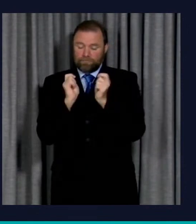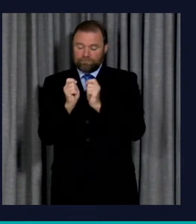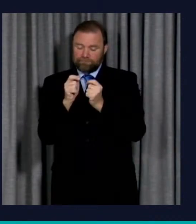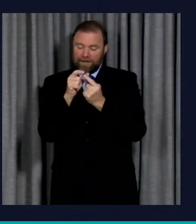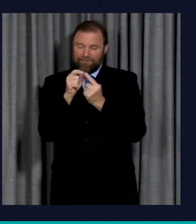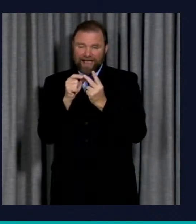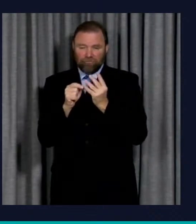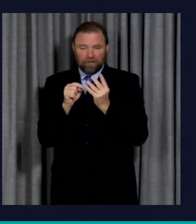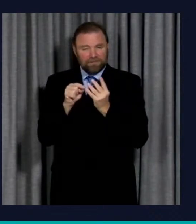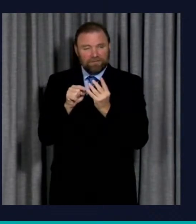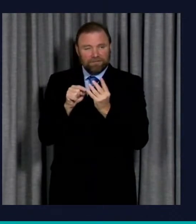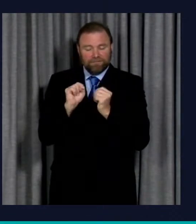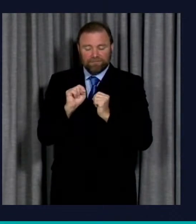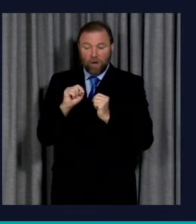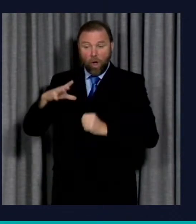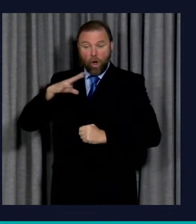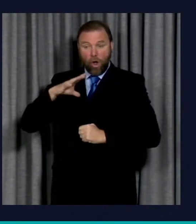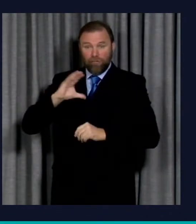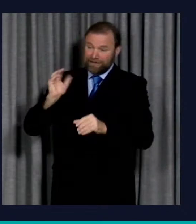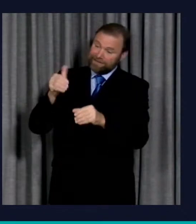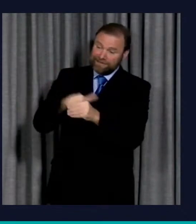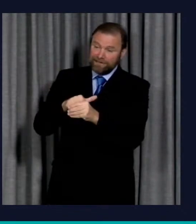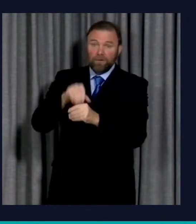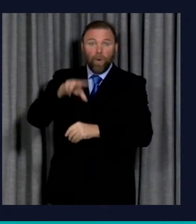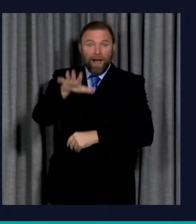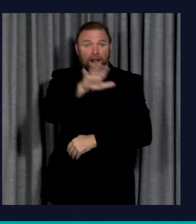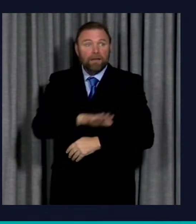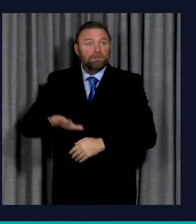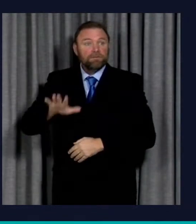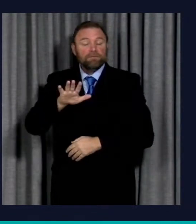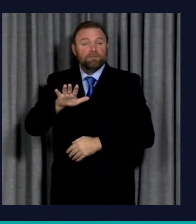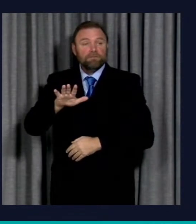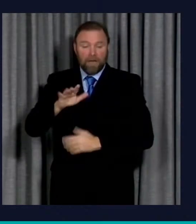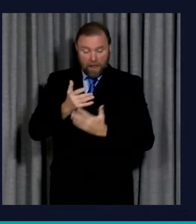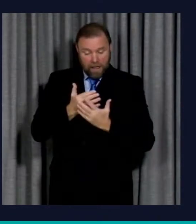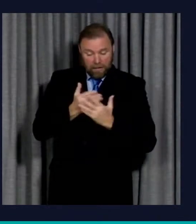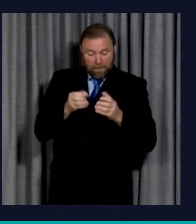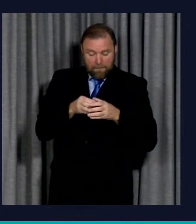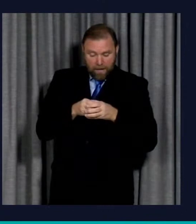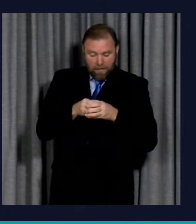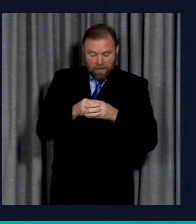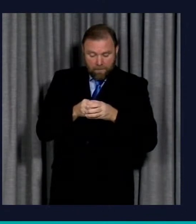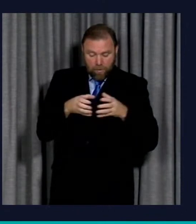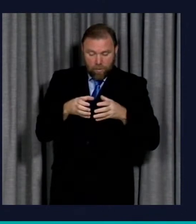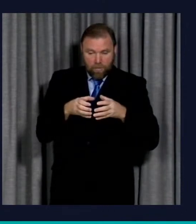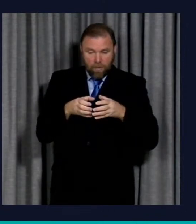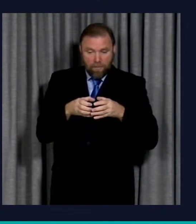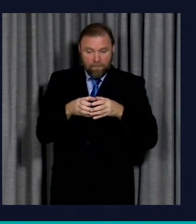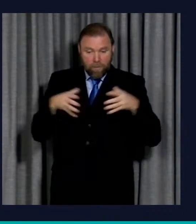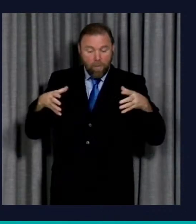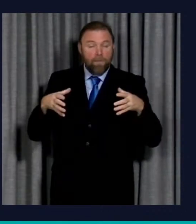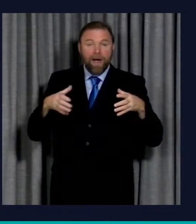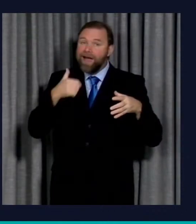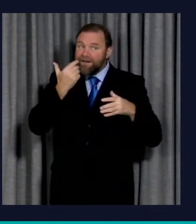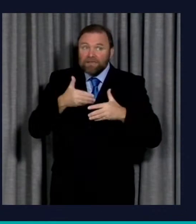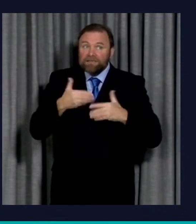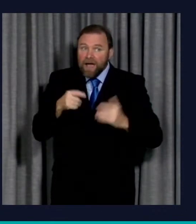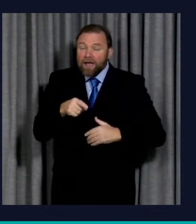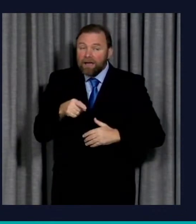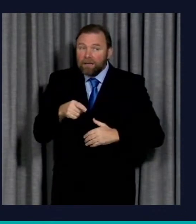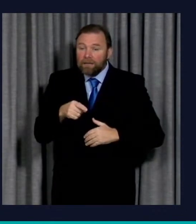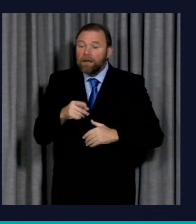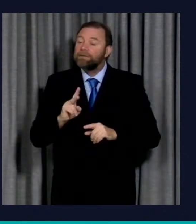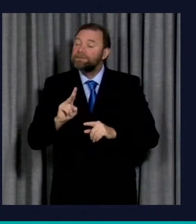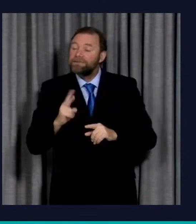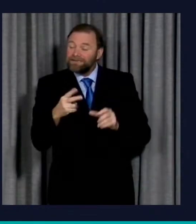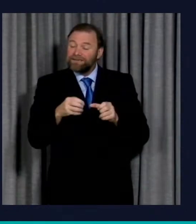already here in Wales, where the number of new cases is accelerating every day, where the doubling time means that